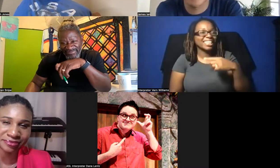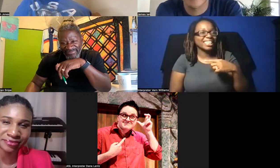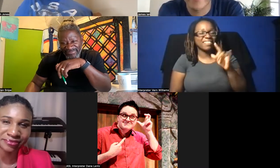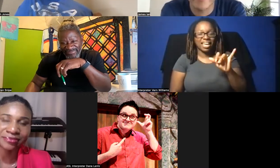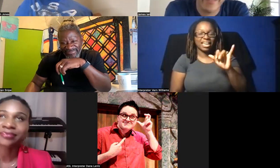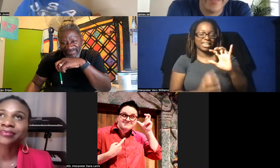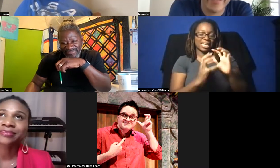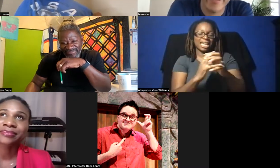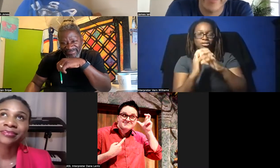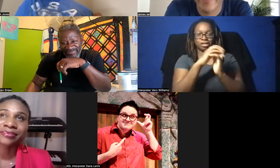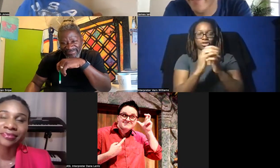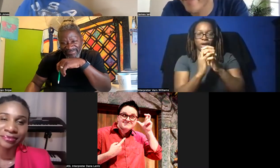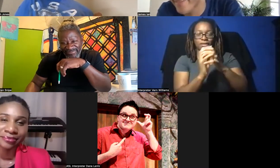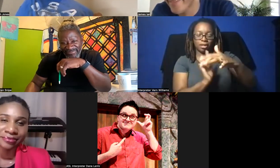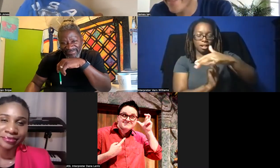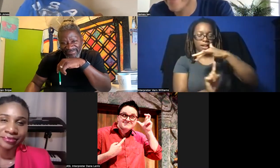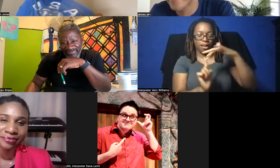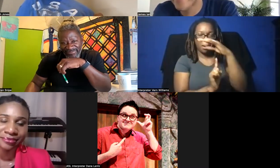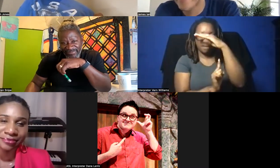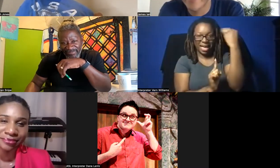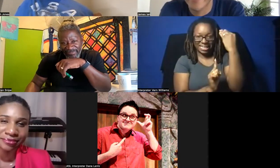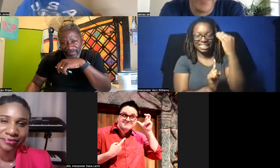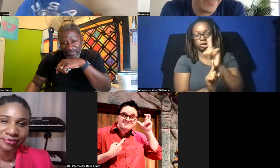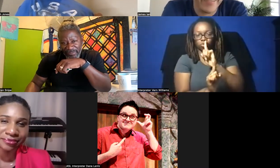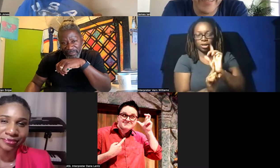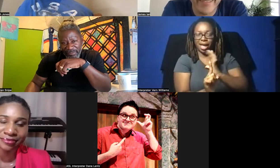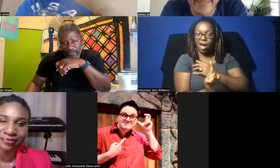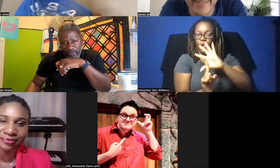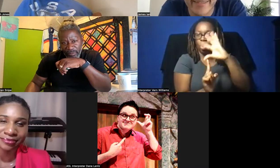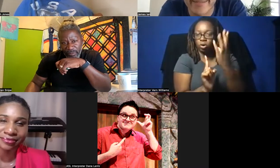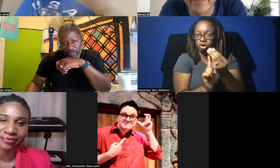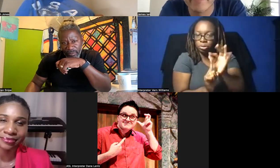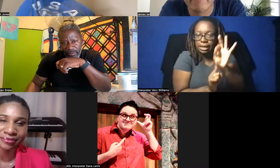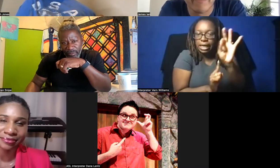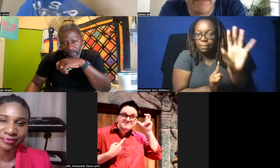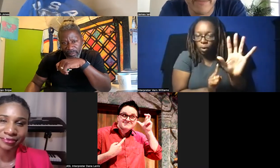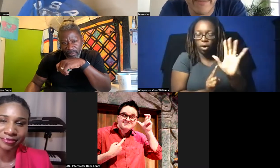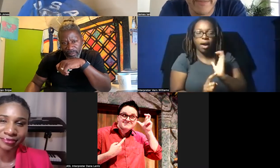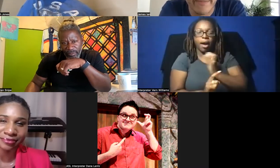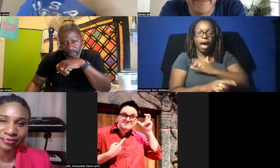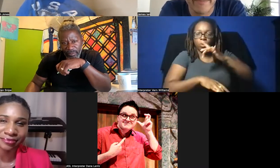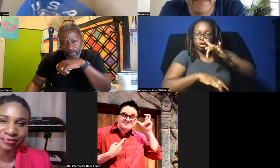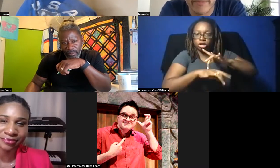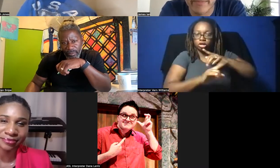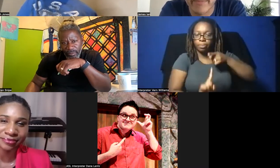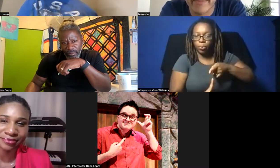intersectionality of our Blackness, our cultural input, and our cultural touchstones. If you talk about the